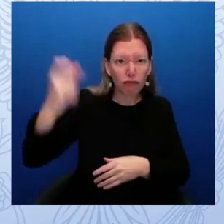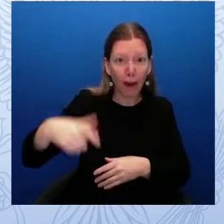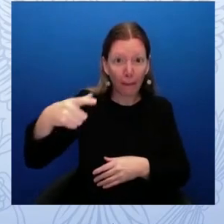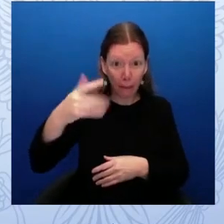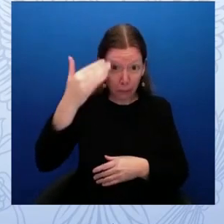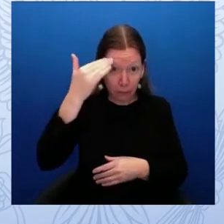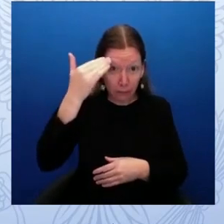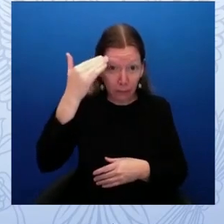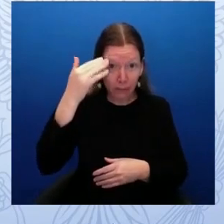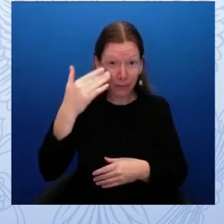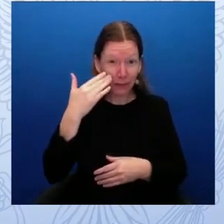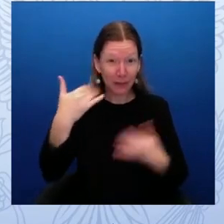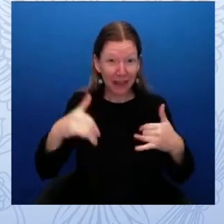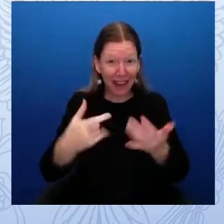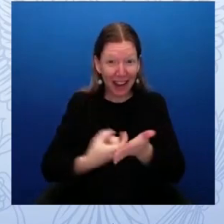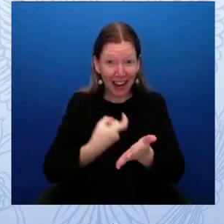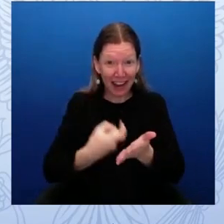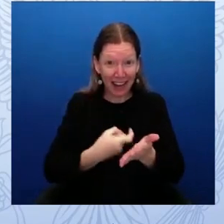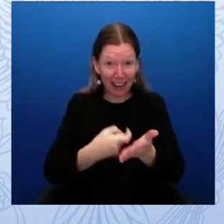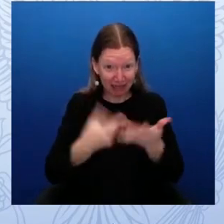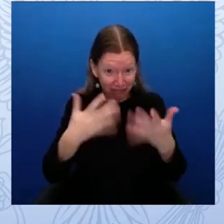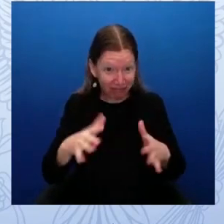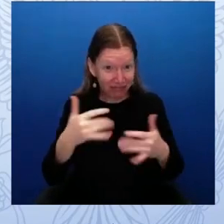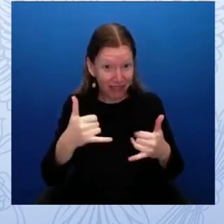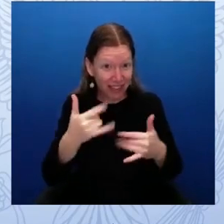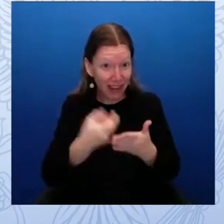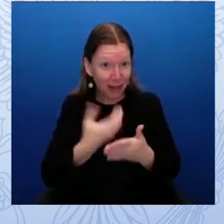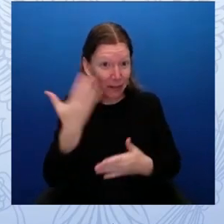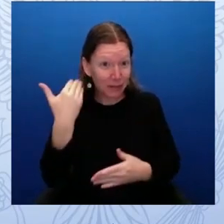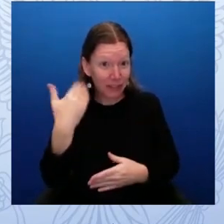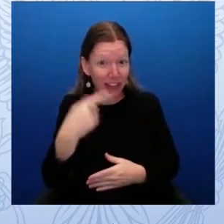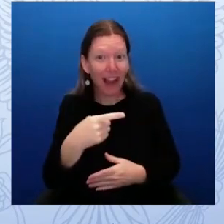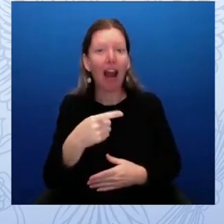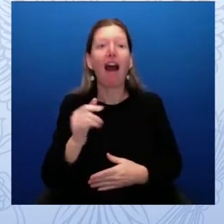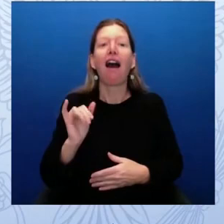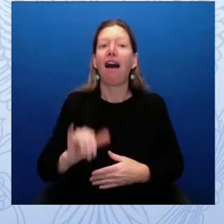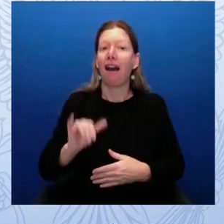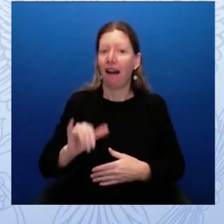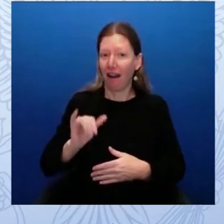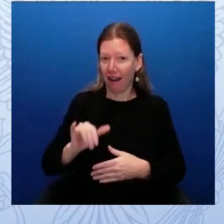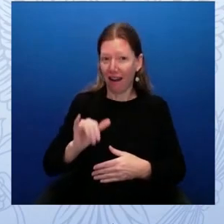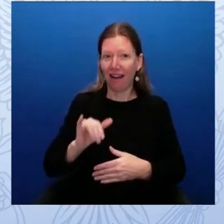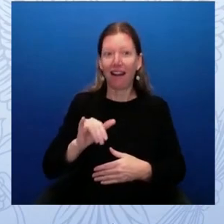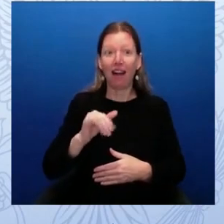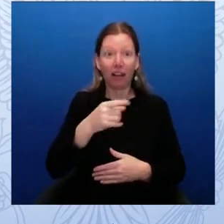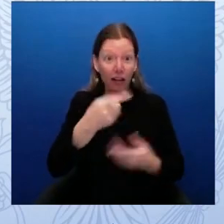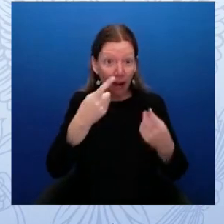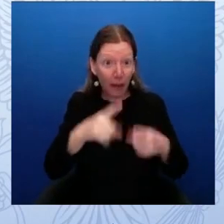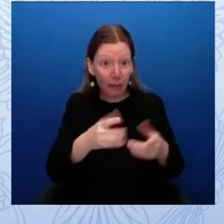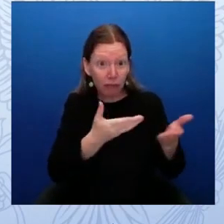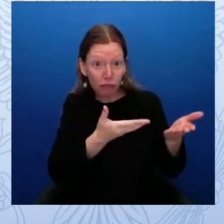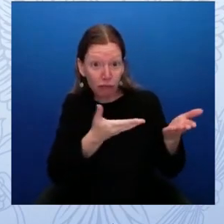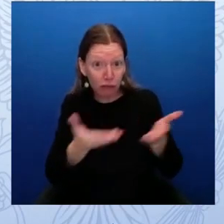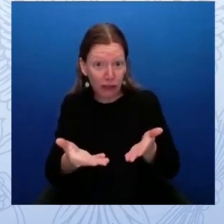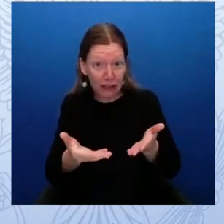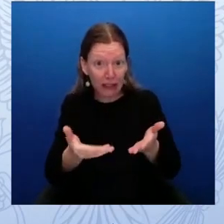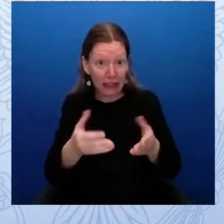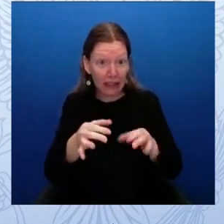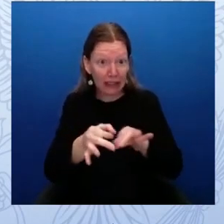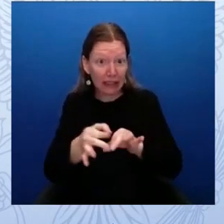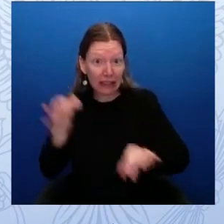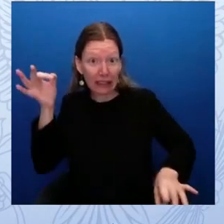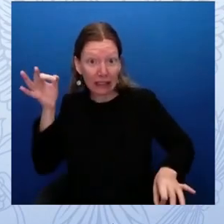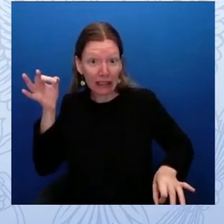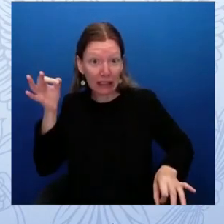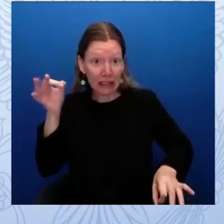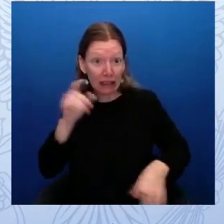hockey? Oh, okay. Did you happen to bring your hockey stick? It's here? All